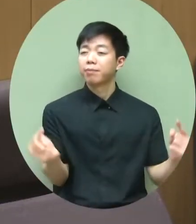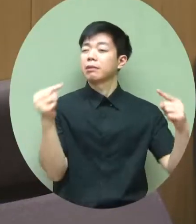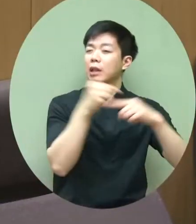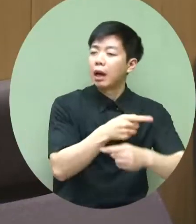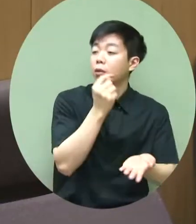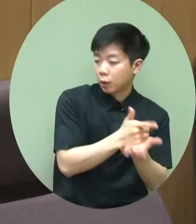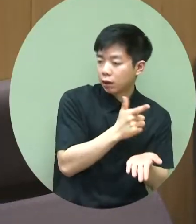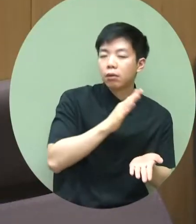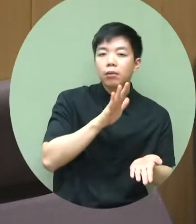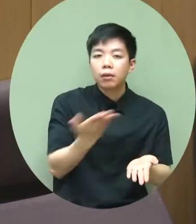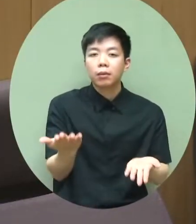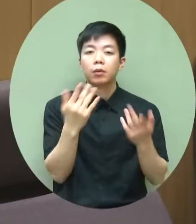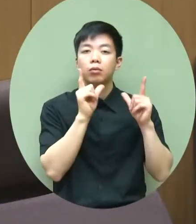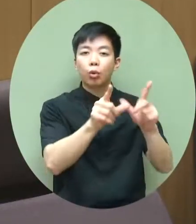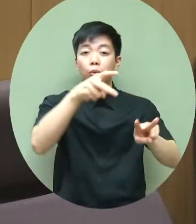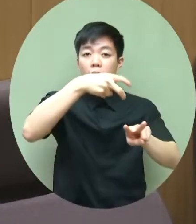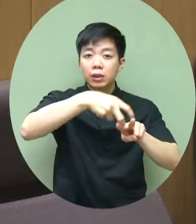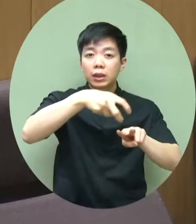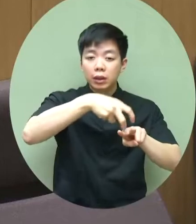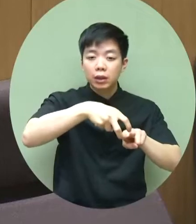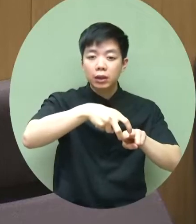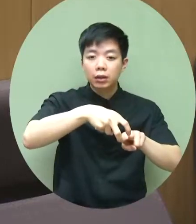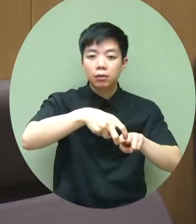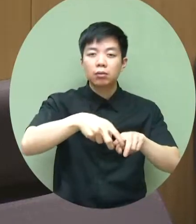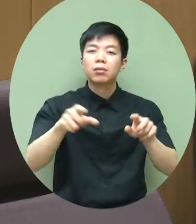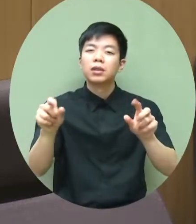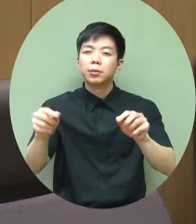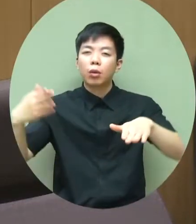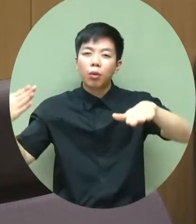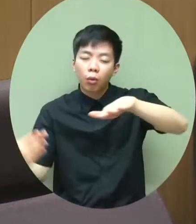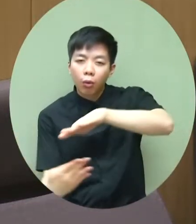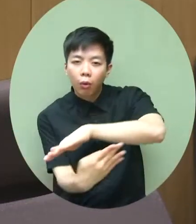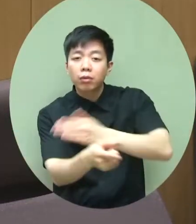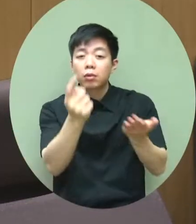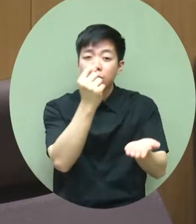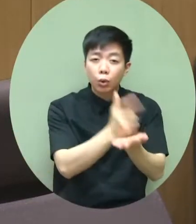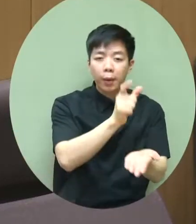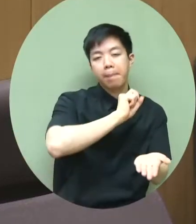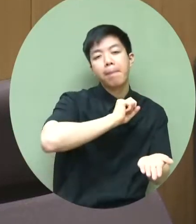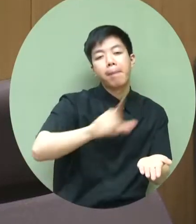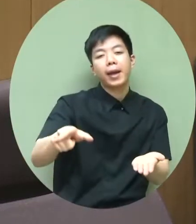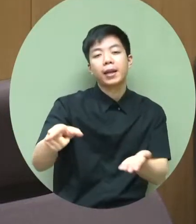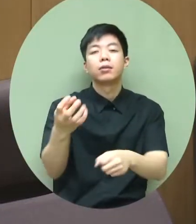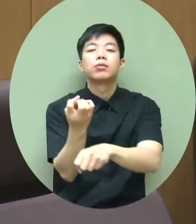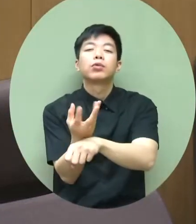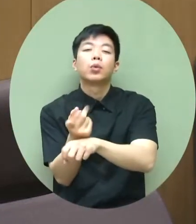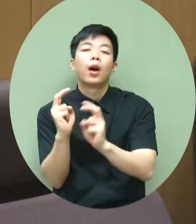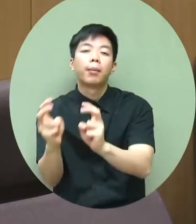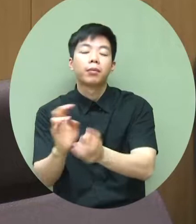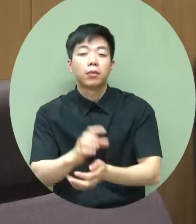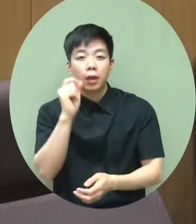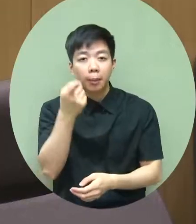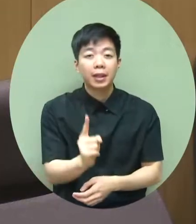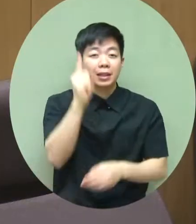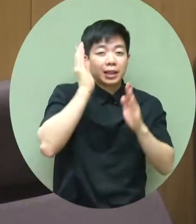is cross-border journey, so that's why. Now the problem is, if you take East Rail Line to cross the harbour, it